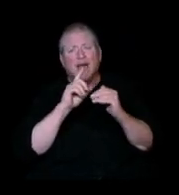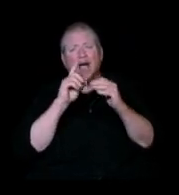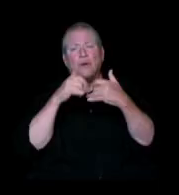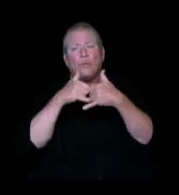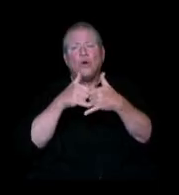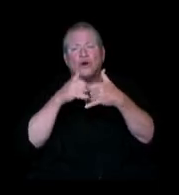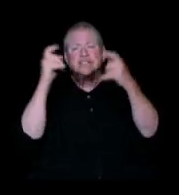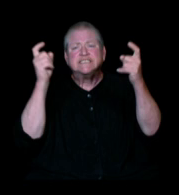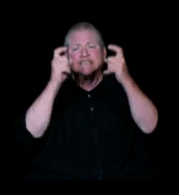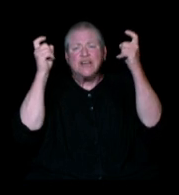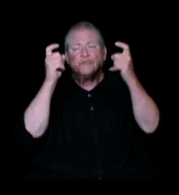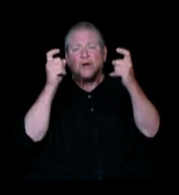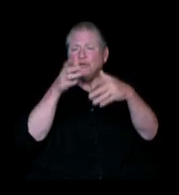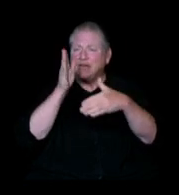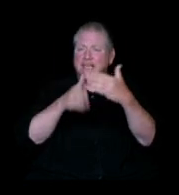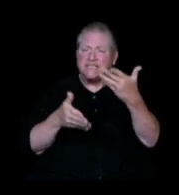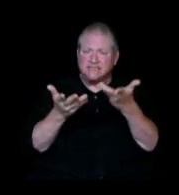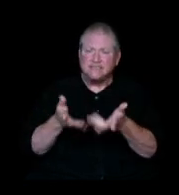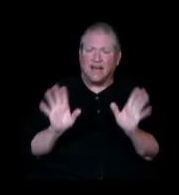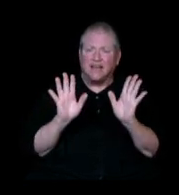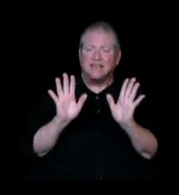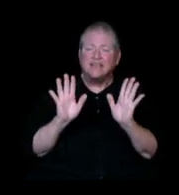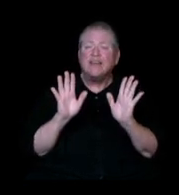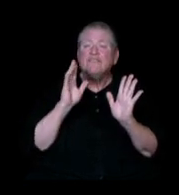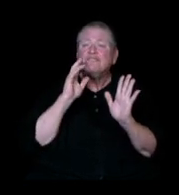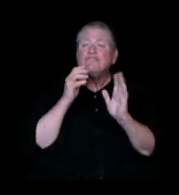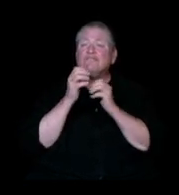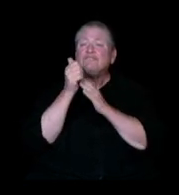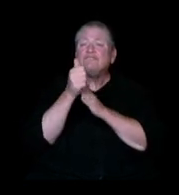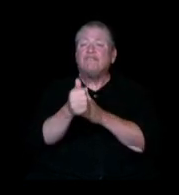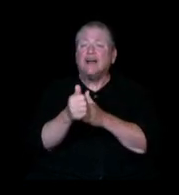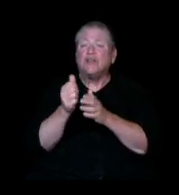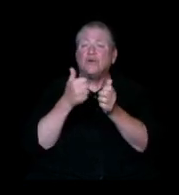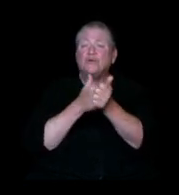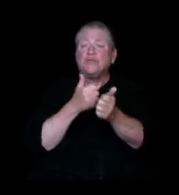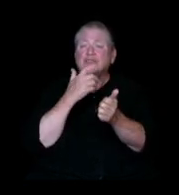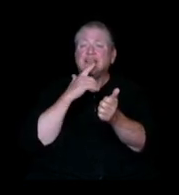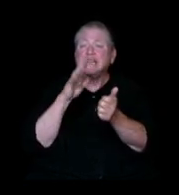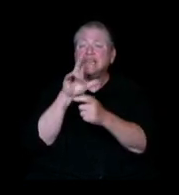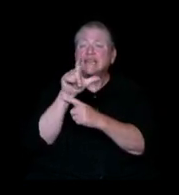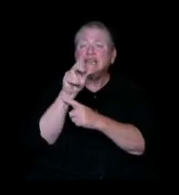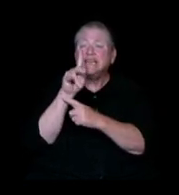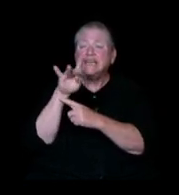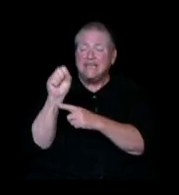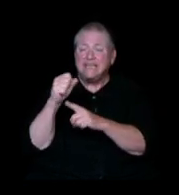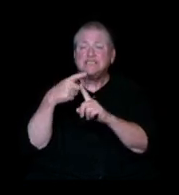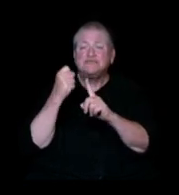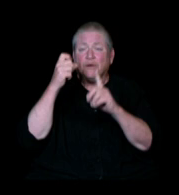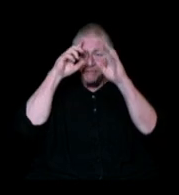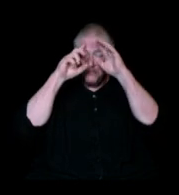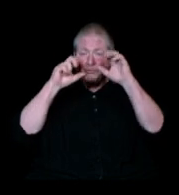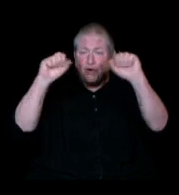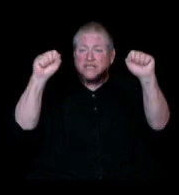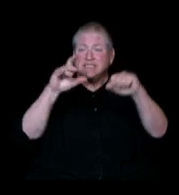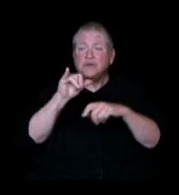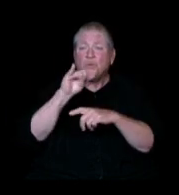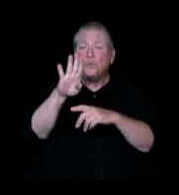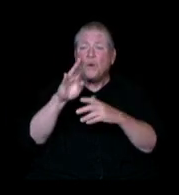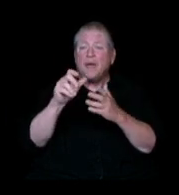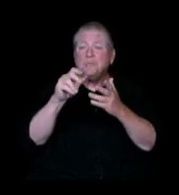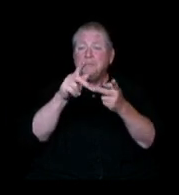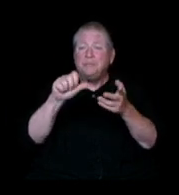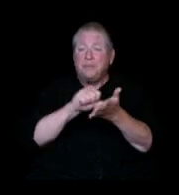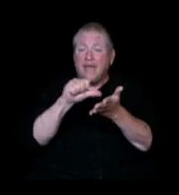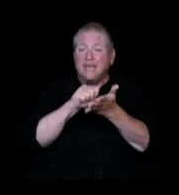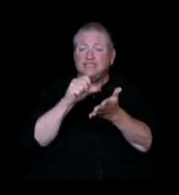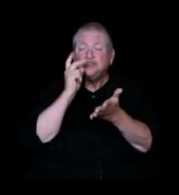books. Please follow the links to the Faculty and Staff Awards page on the President's website to see the listing of all of the awards